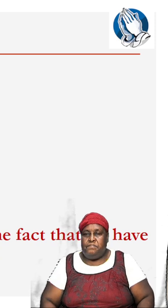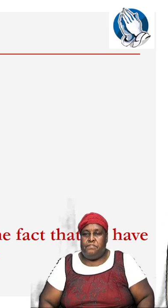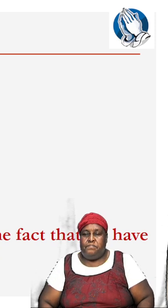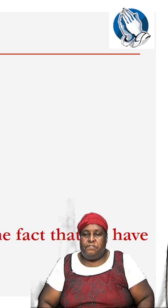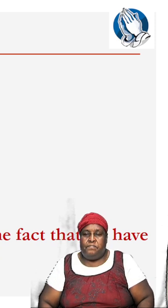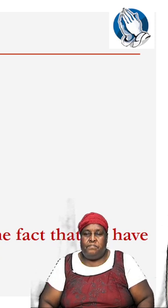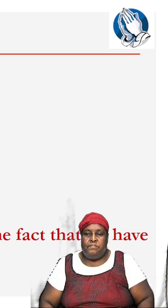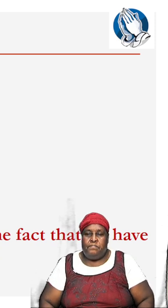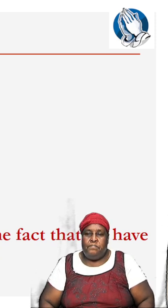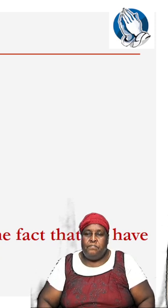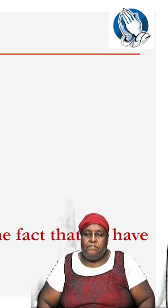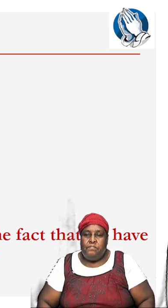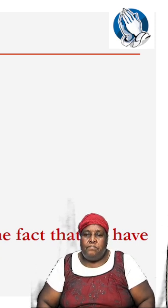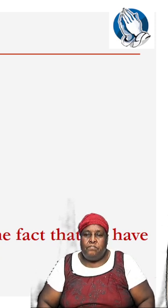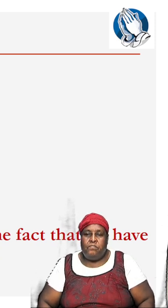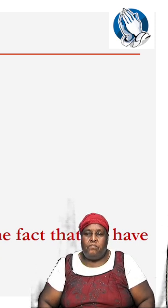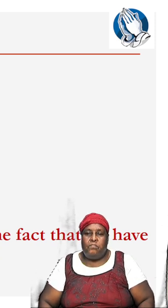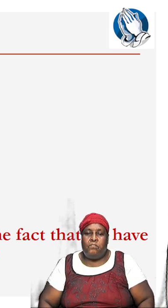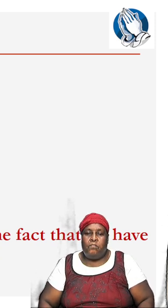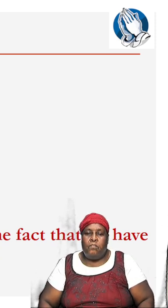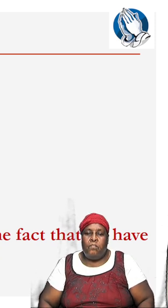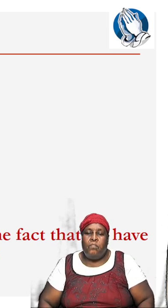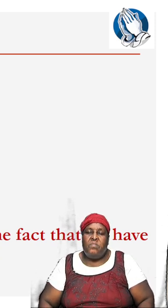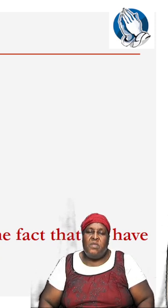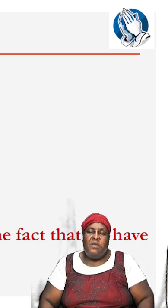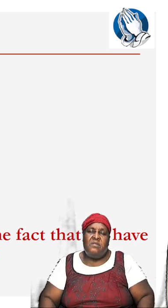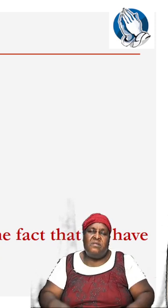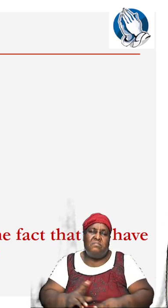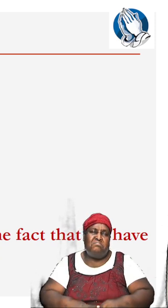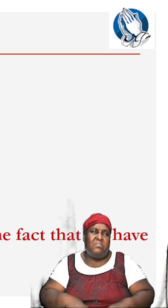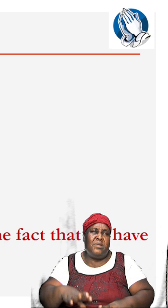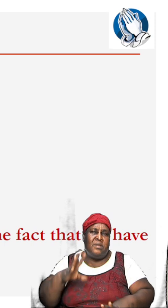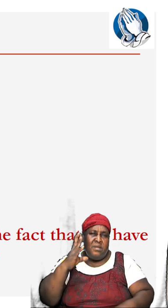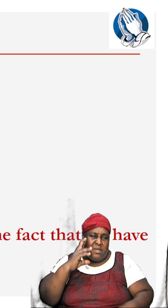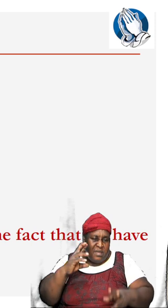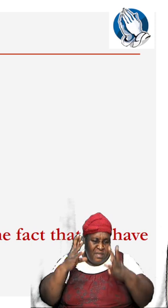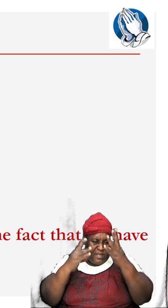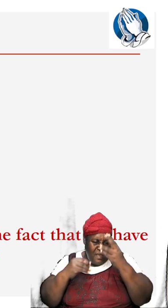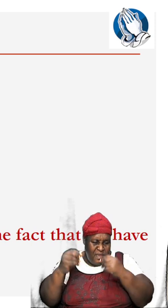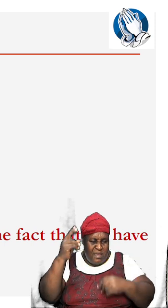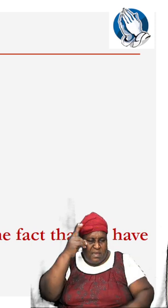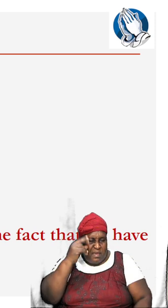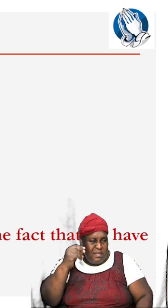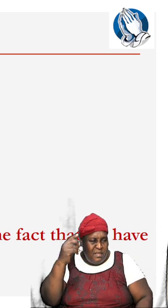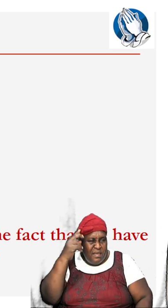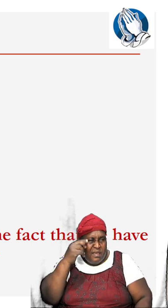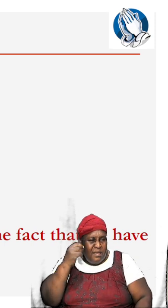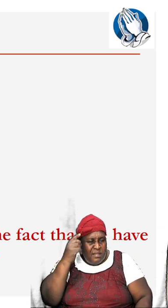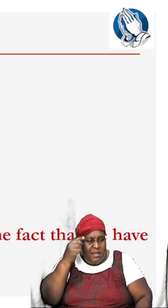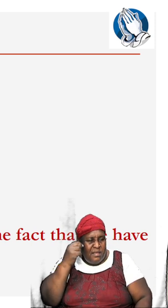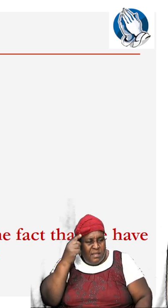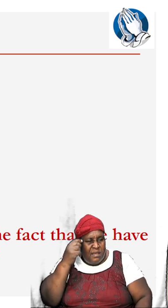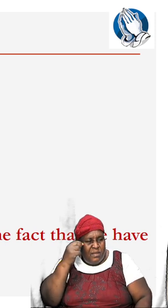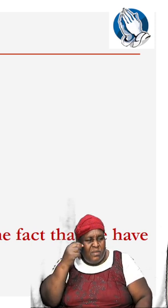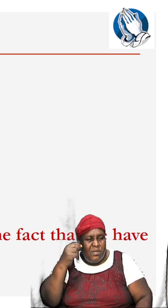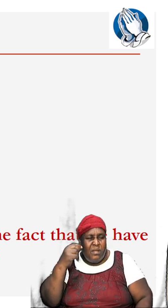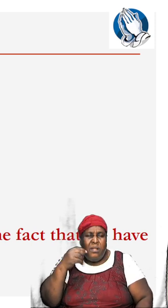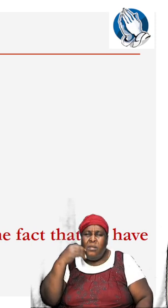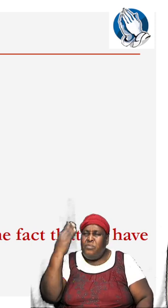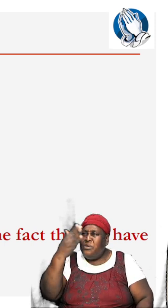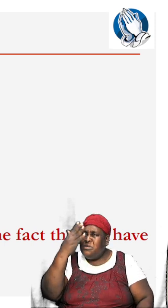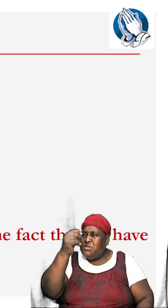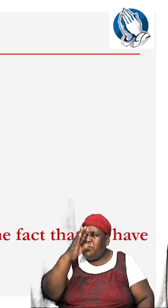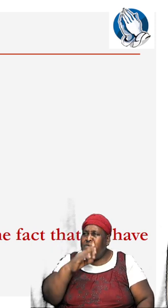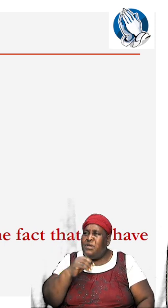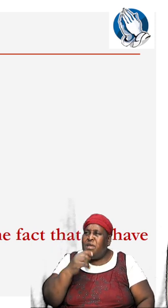I've been sitting back and I've been thinking about this whole subject about the presence of God. And I say, God,